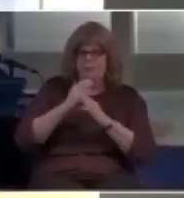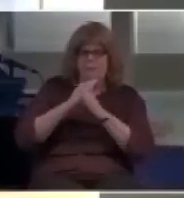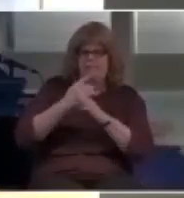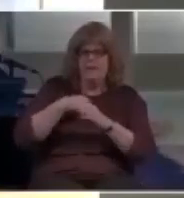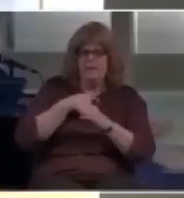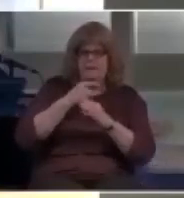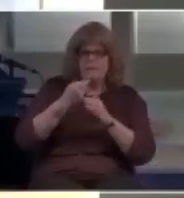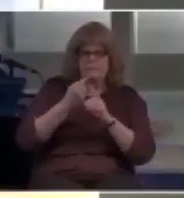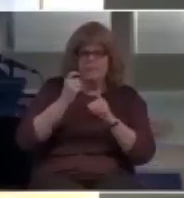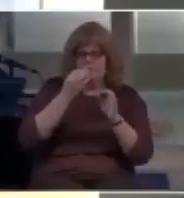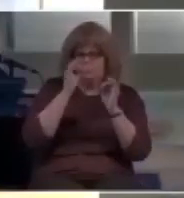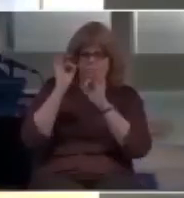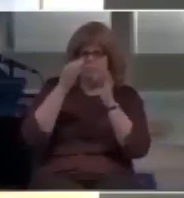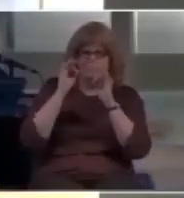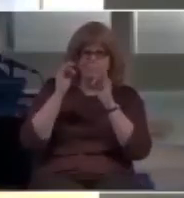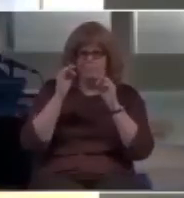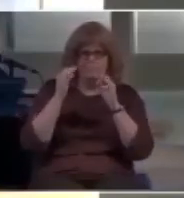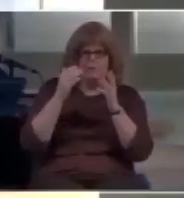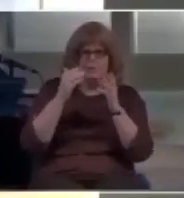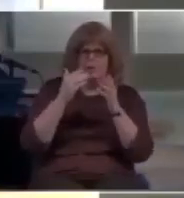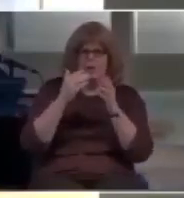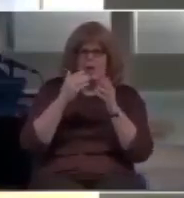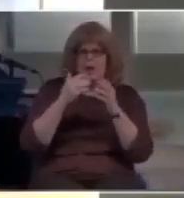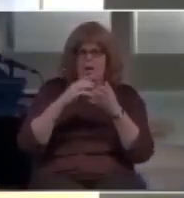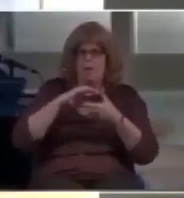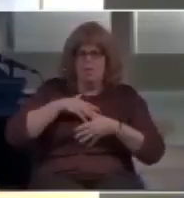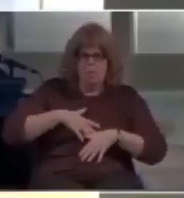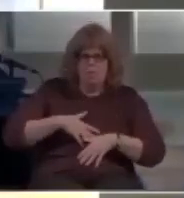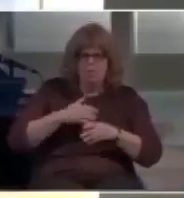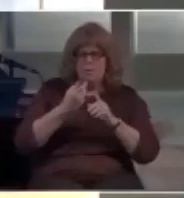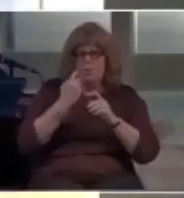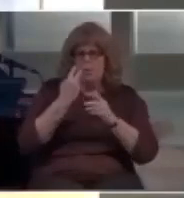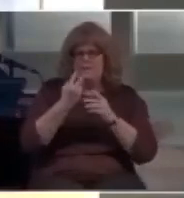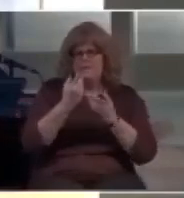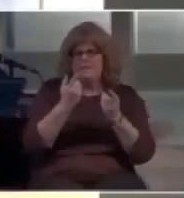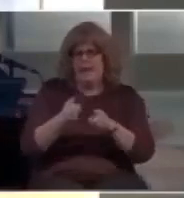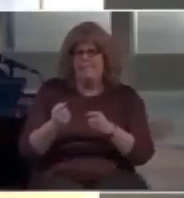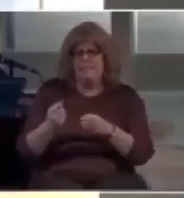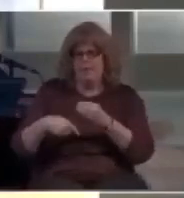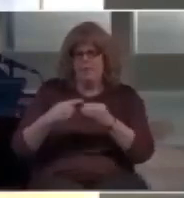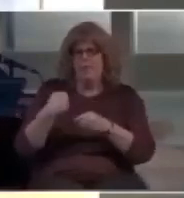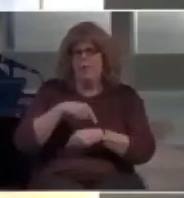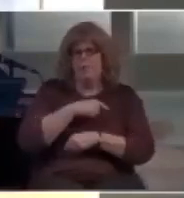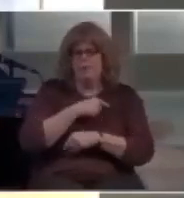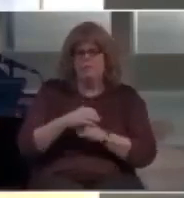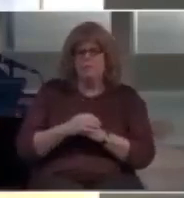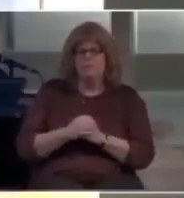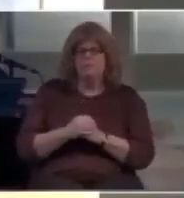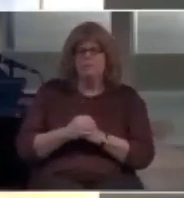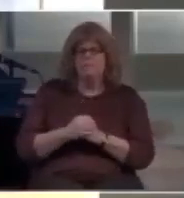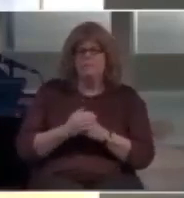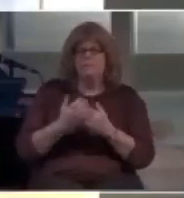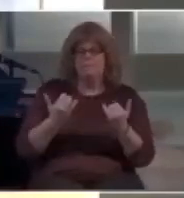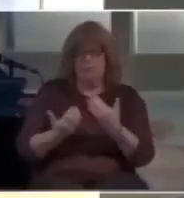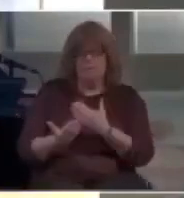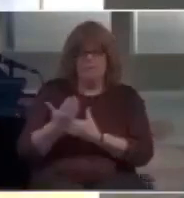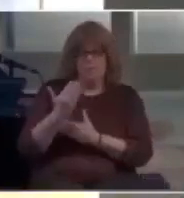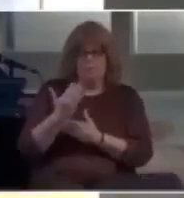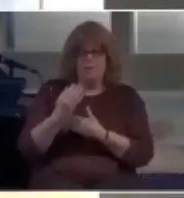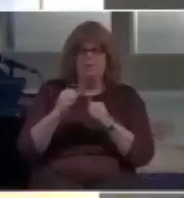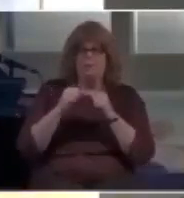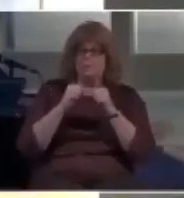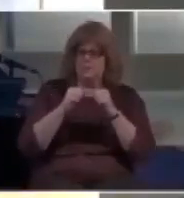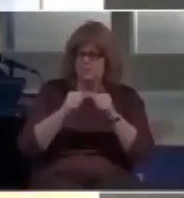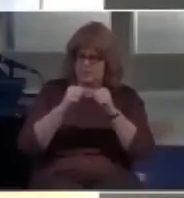by the different things that we see going on around us? And so this morning, we are going to continue